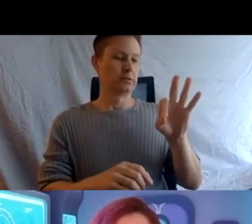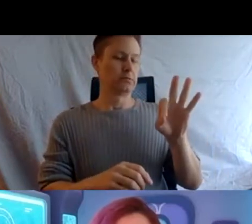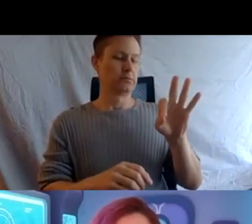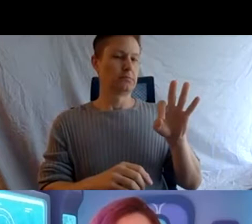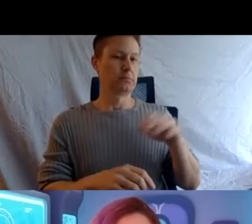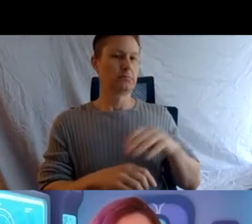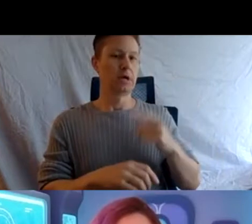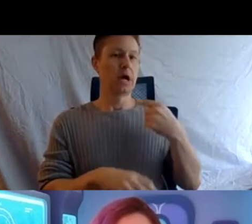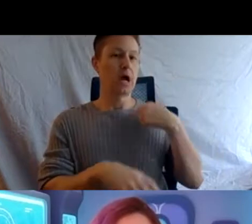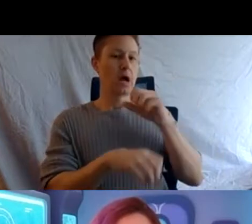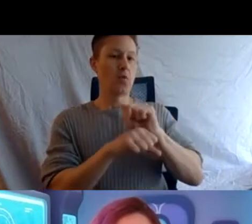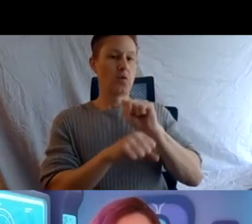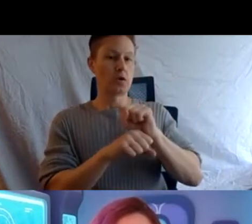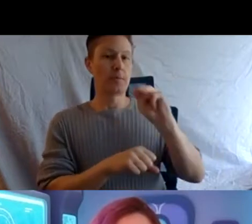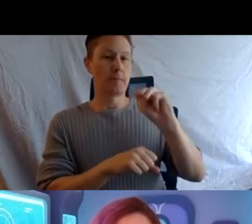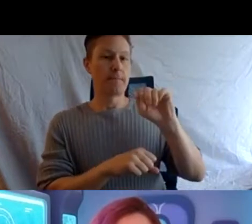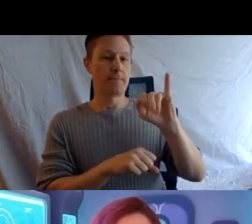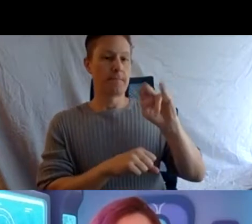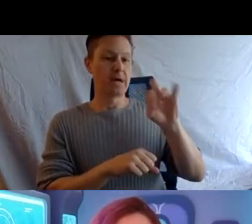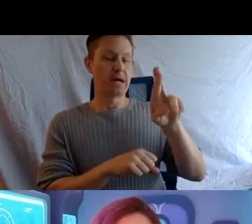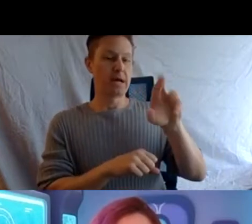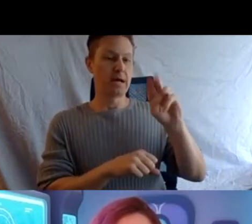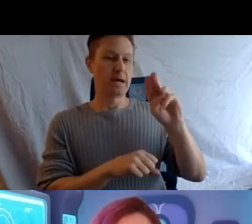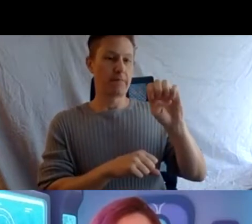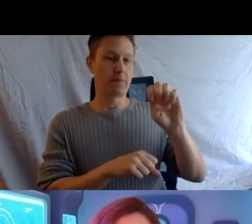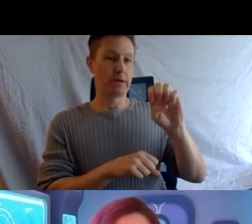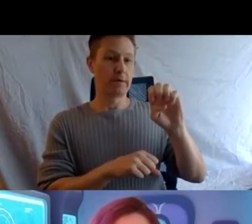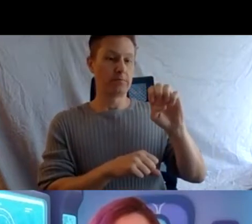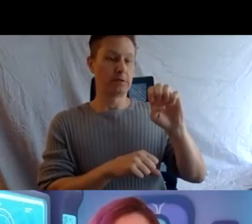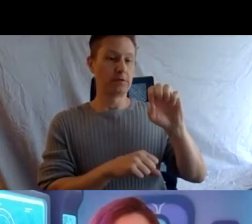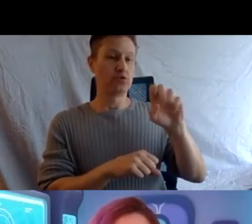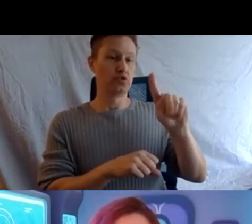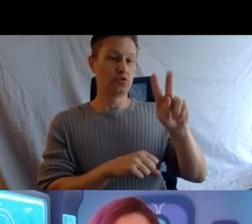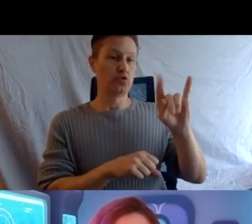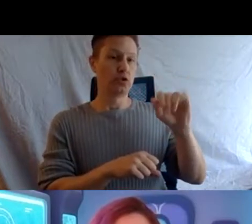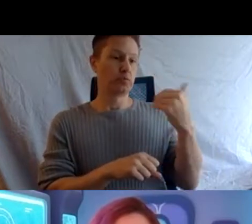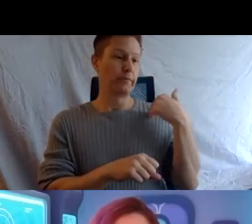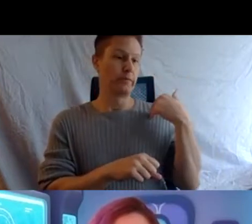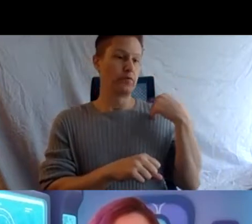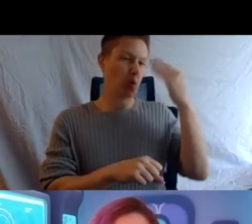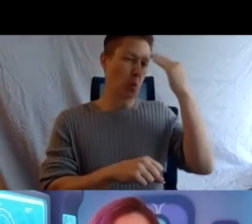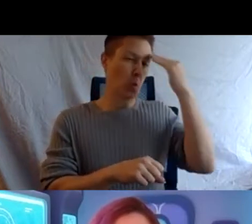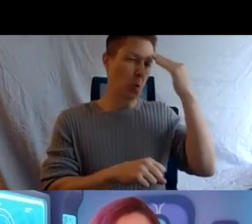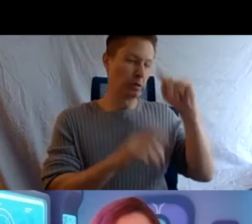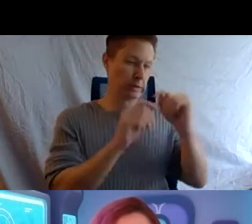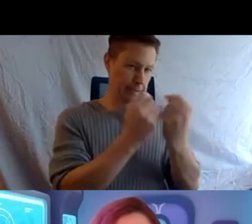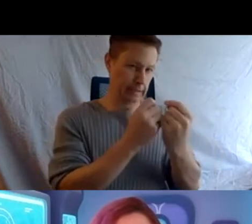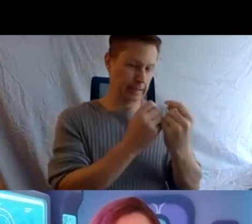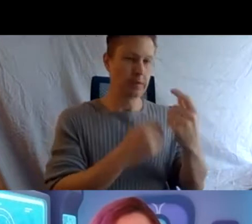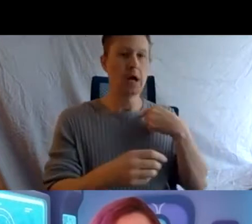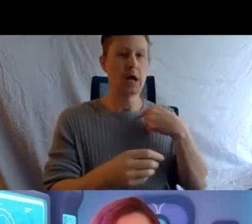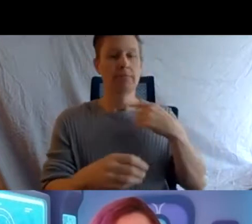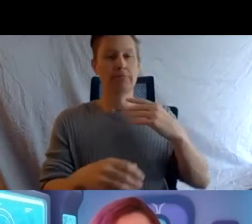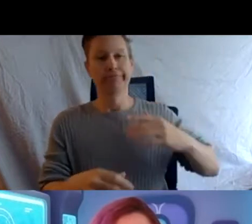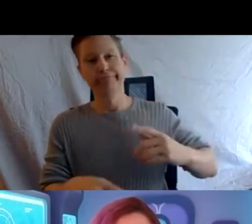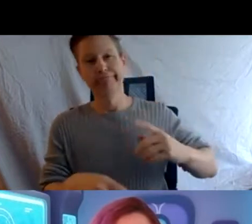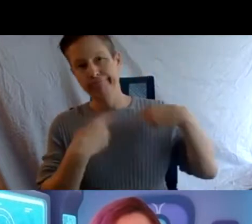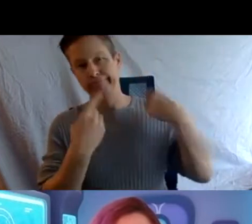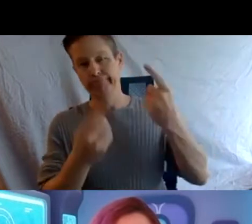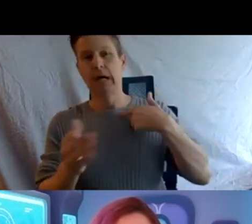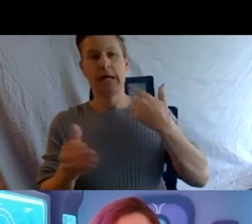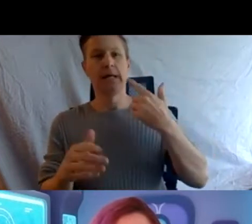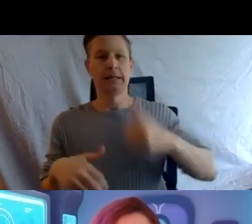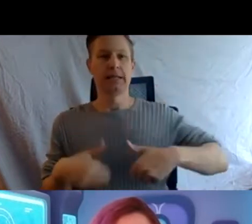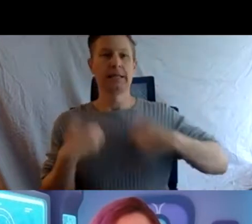used to work at Mainframe Studios, so know a lot of the team, which was a good in. I've worked in production most of my life, and I also